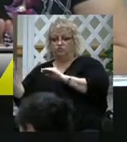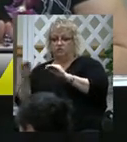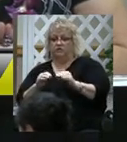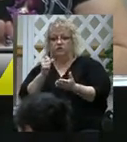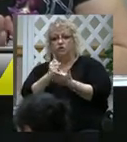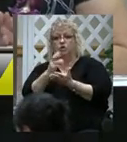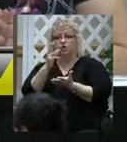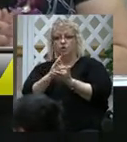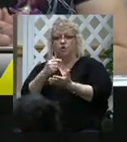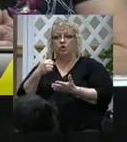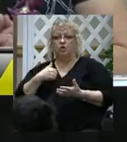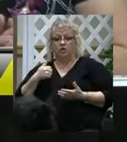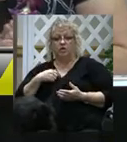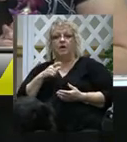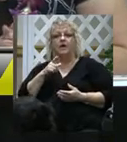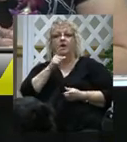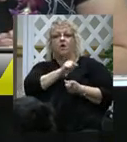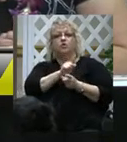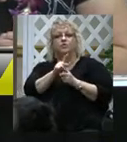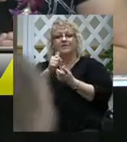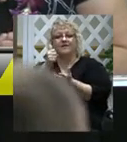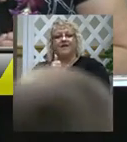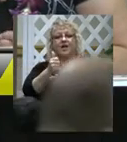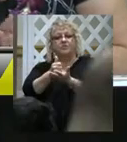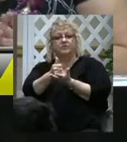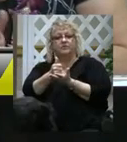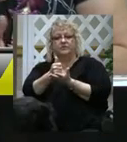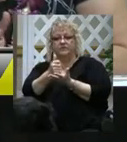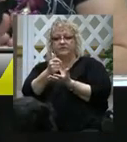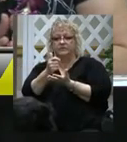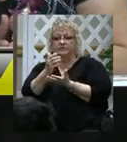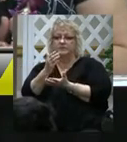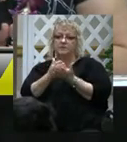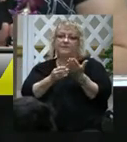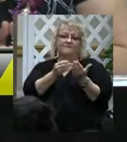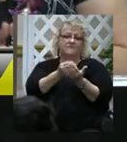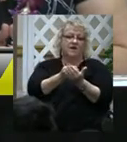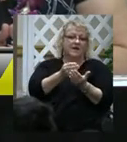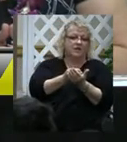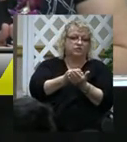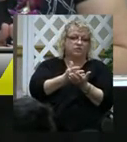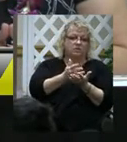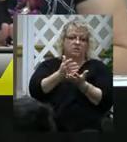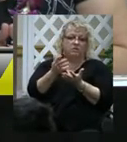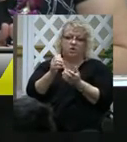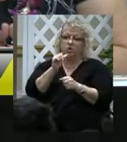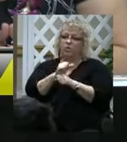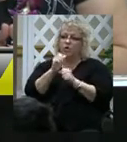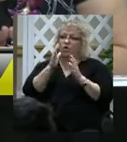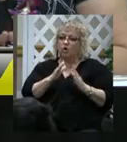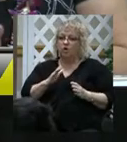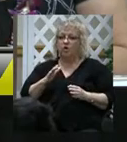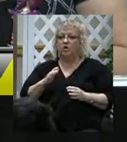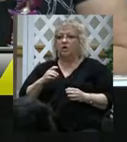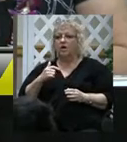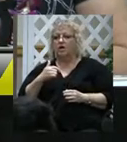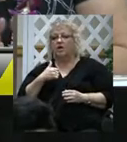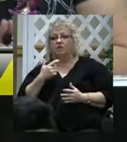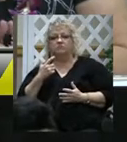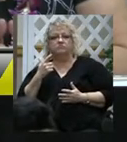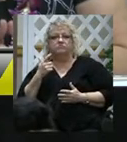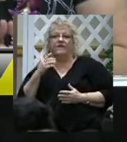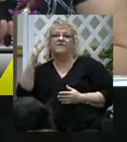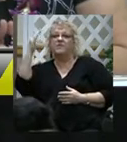social worker, and I also helped some financial workers because I was kind of